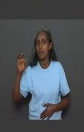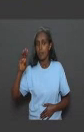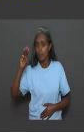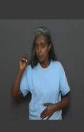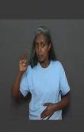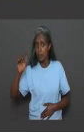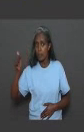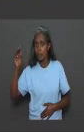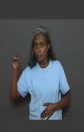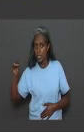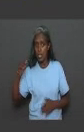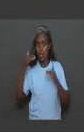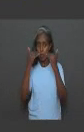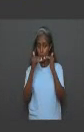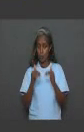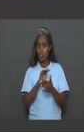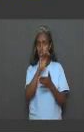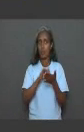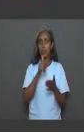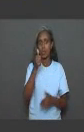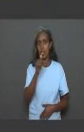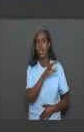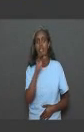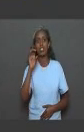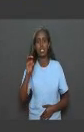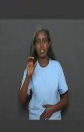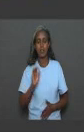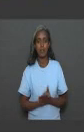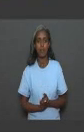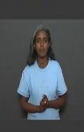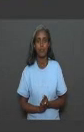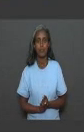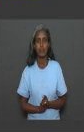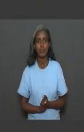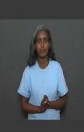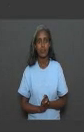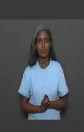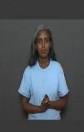mean proportional between A and C.